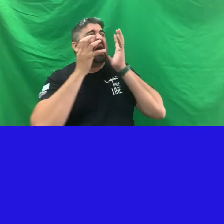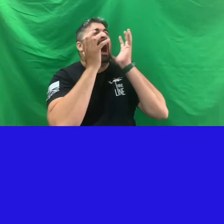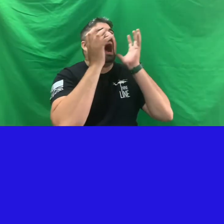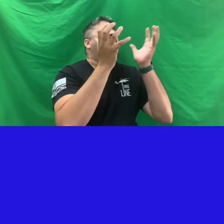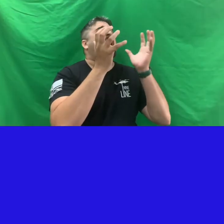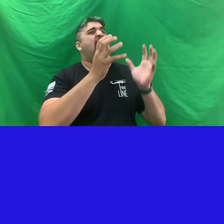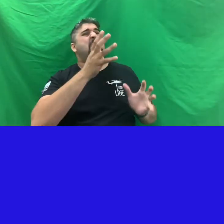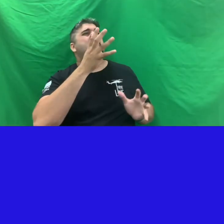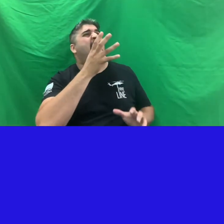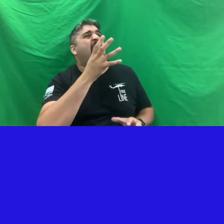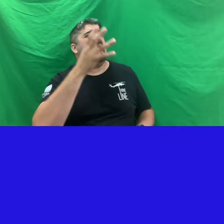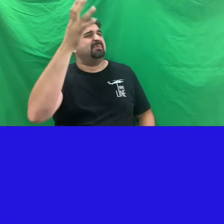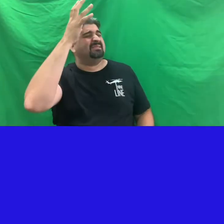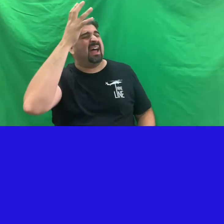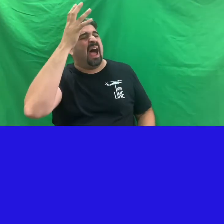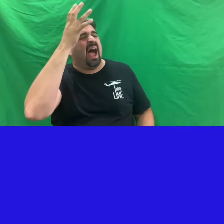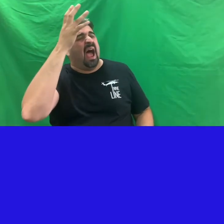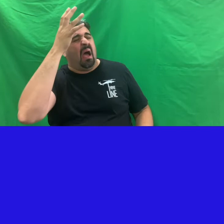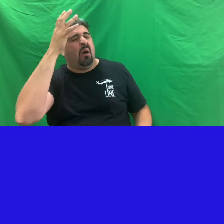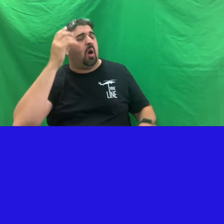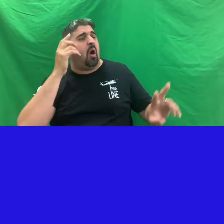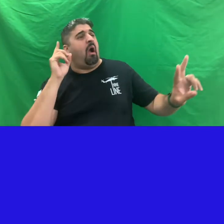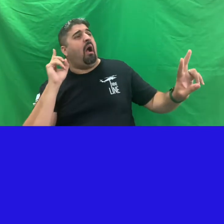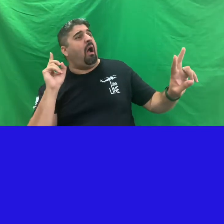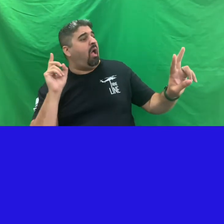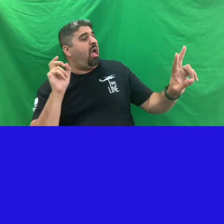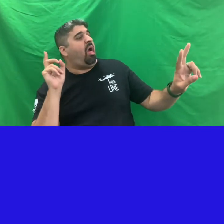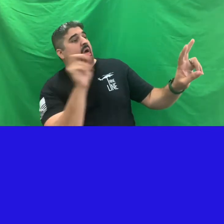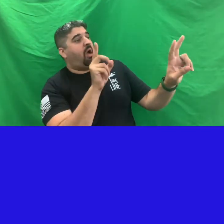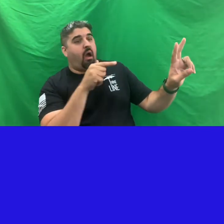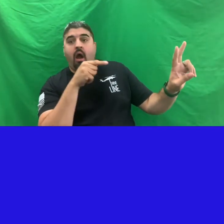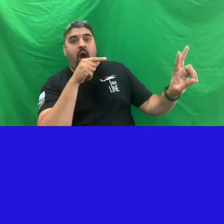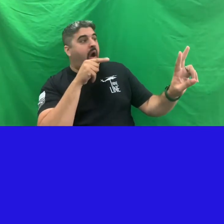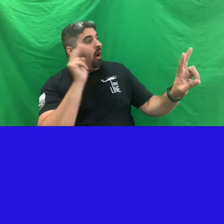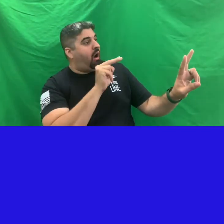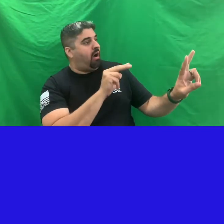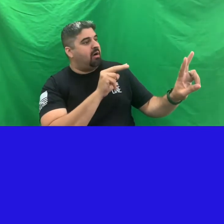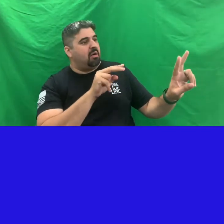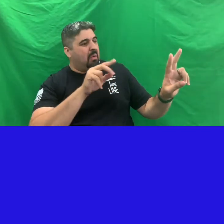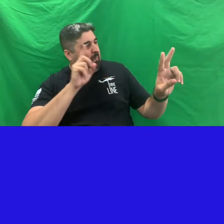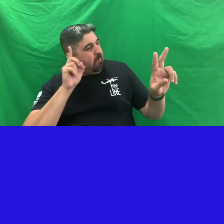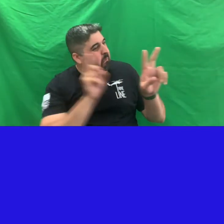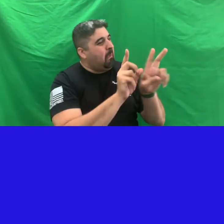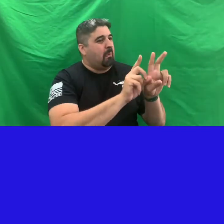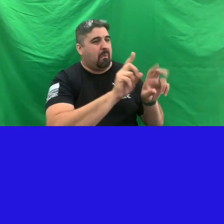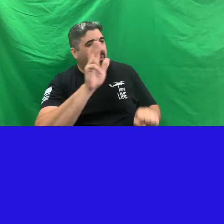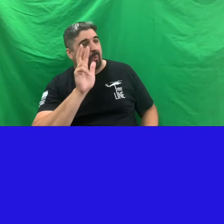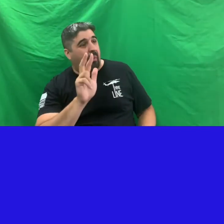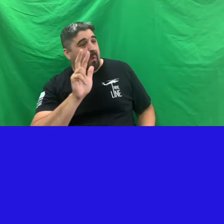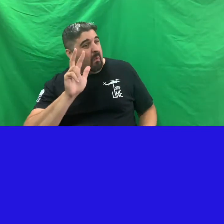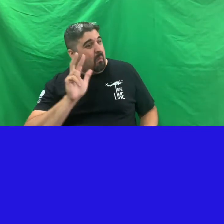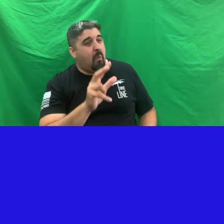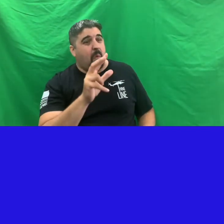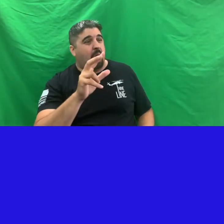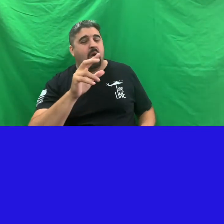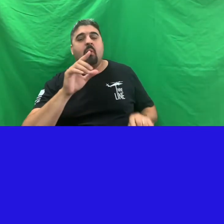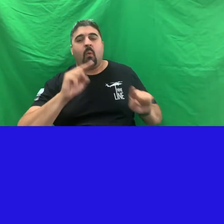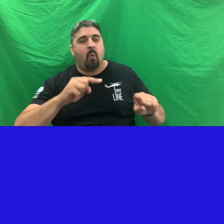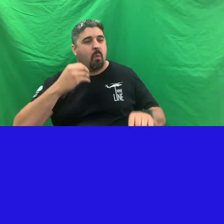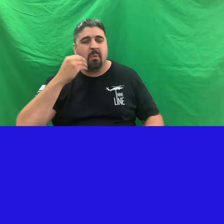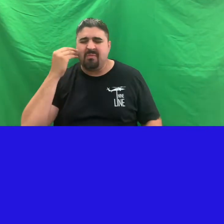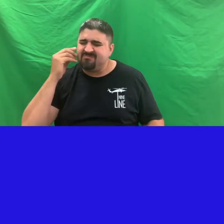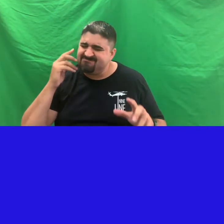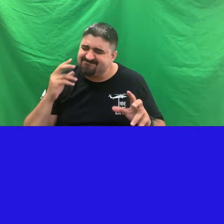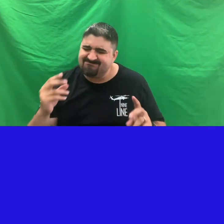I found my mother and father, said Frog. We came safely home.